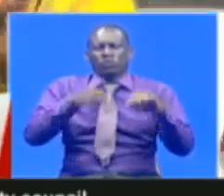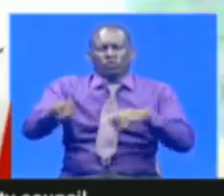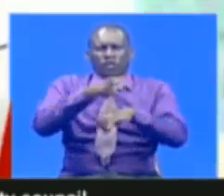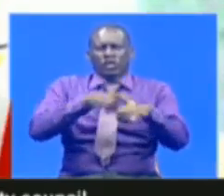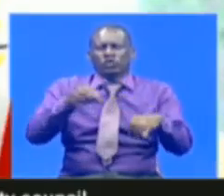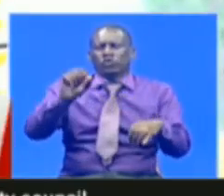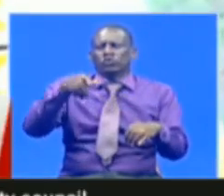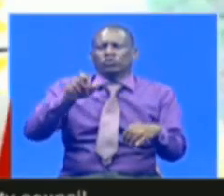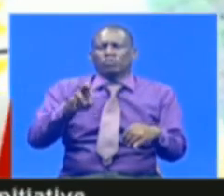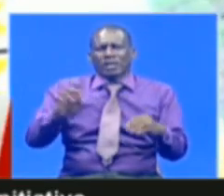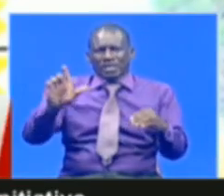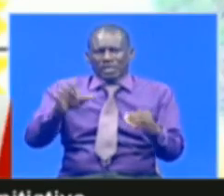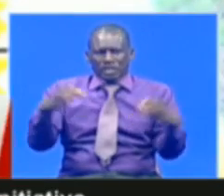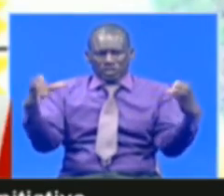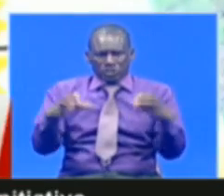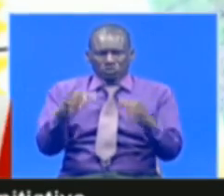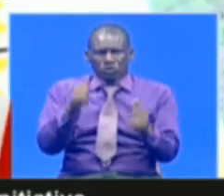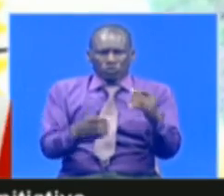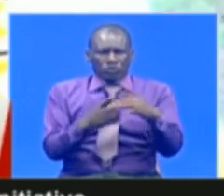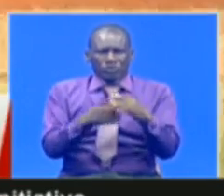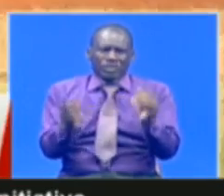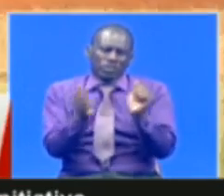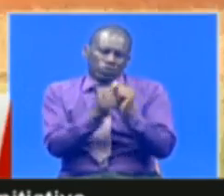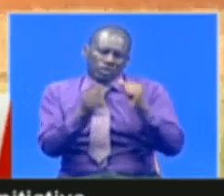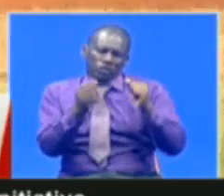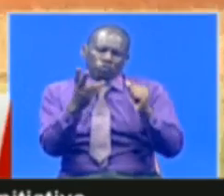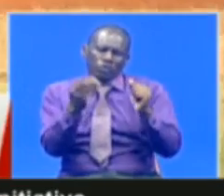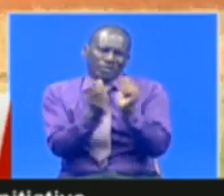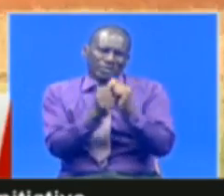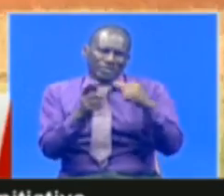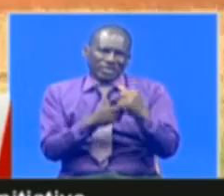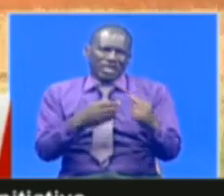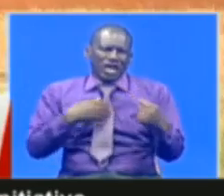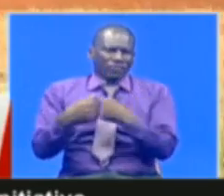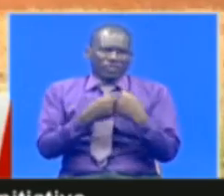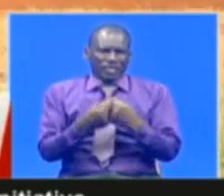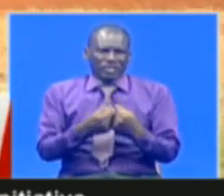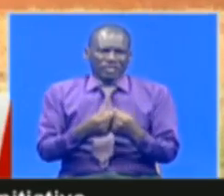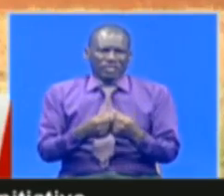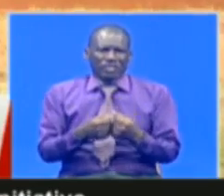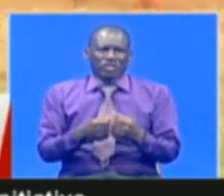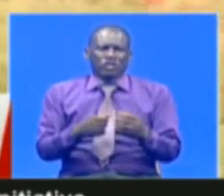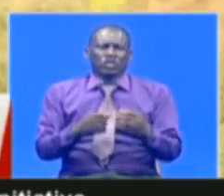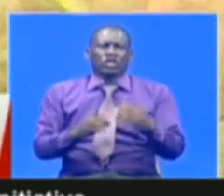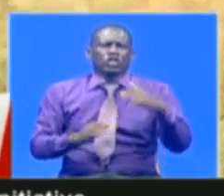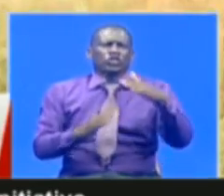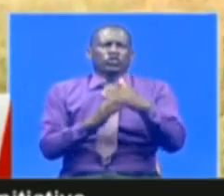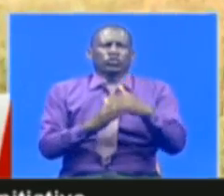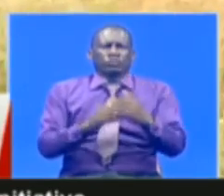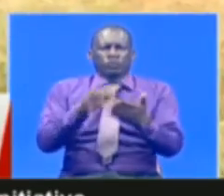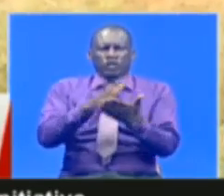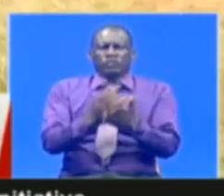Super League. The team, which was established in 2016, defied numerous challenges to top Division 1 Zone A under